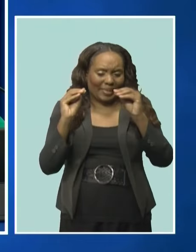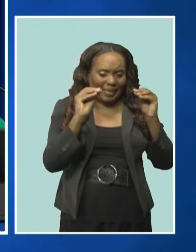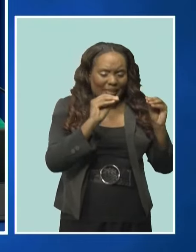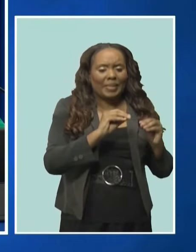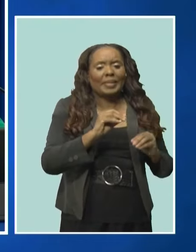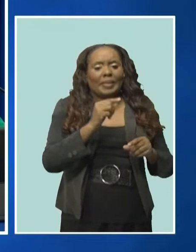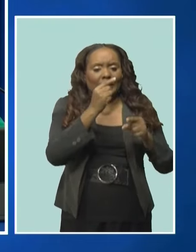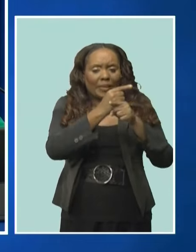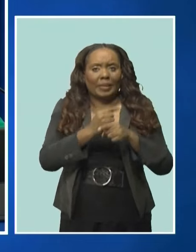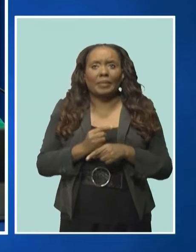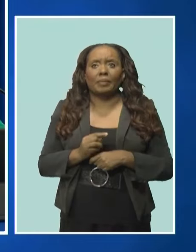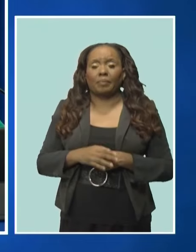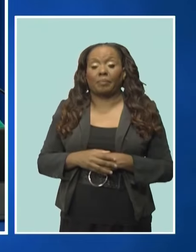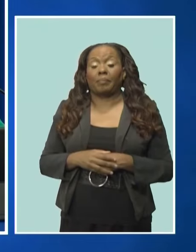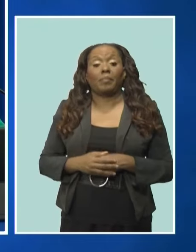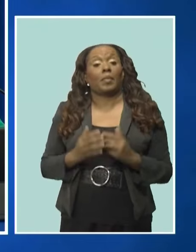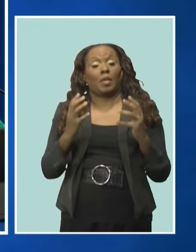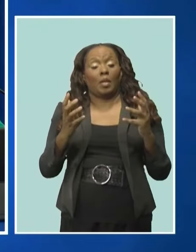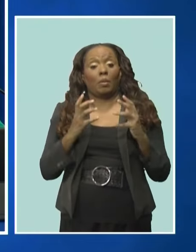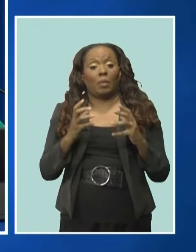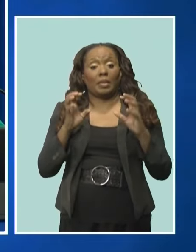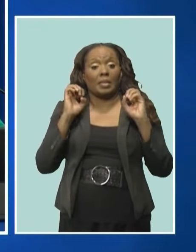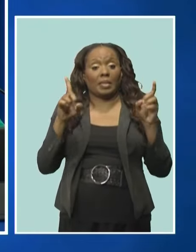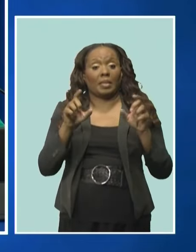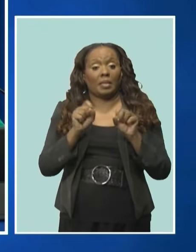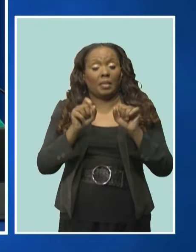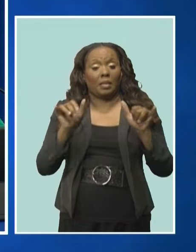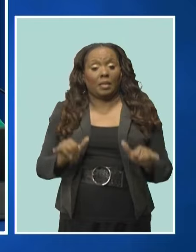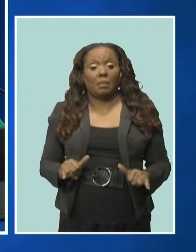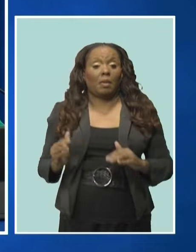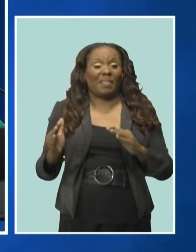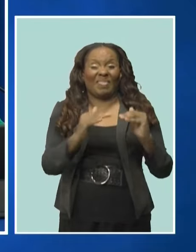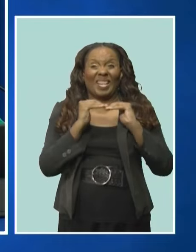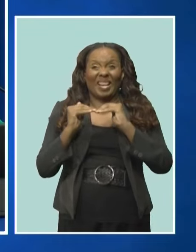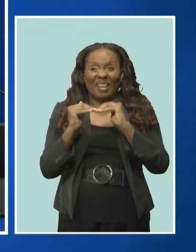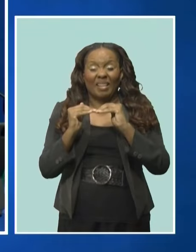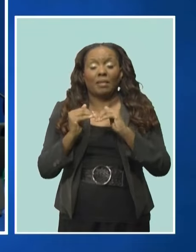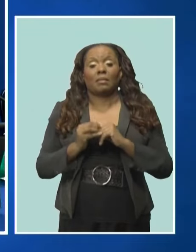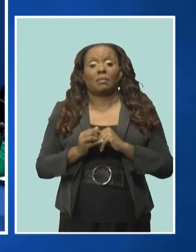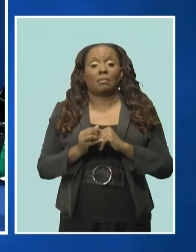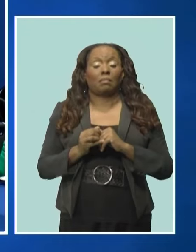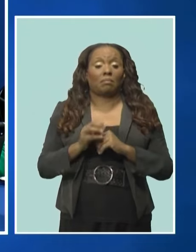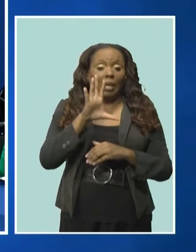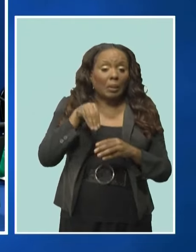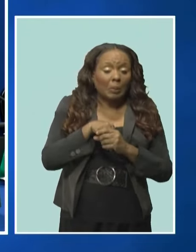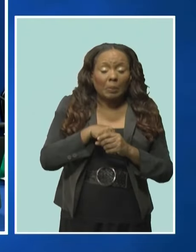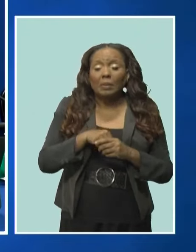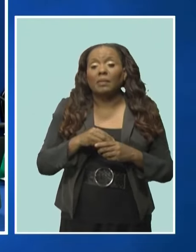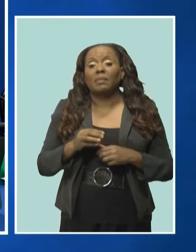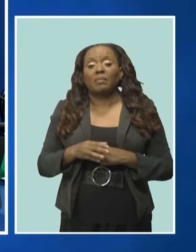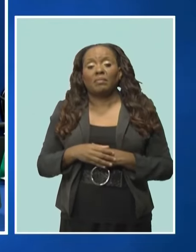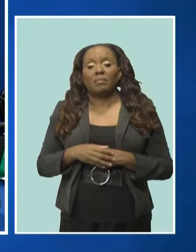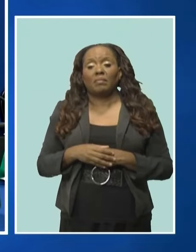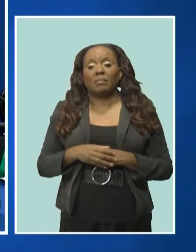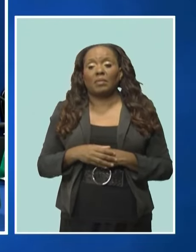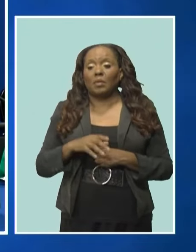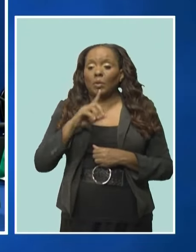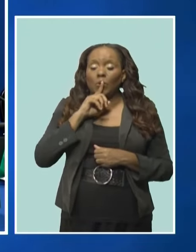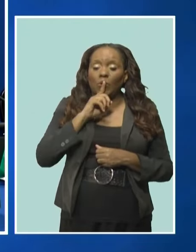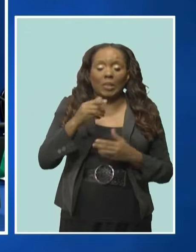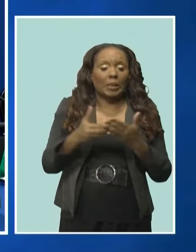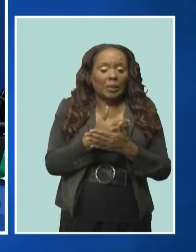our education system to one that is fair, to one that is inclusive, to one that is relevant